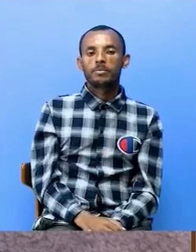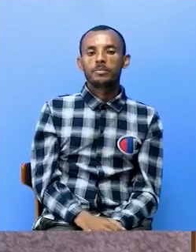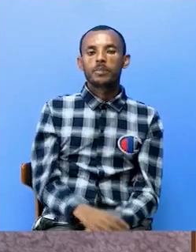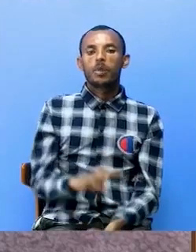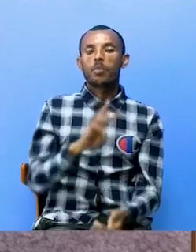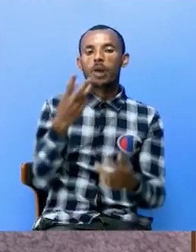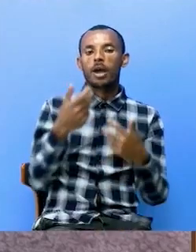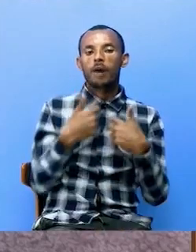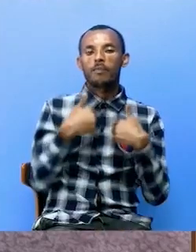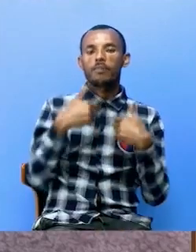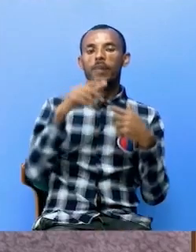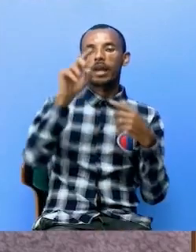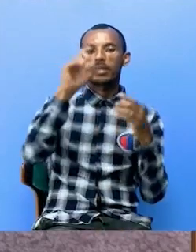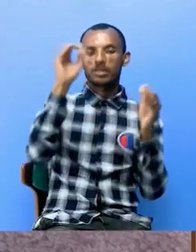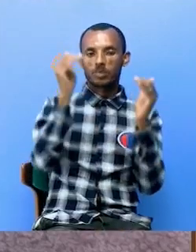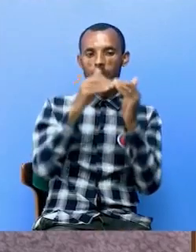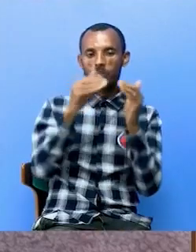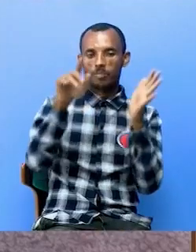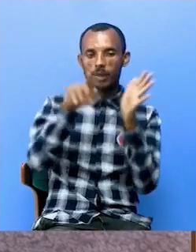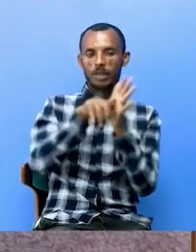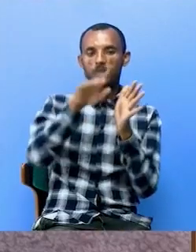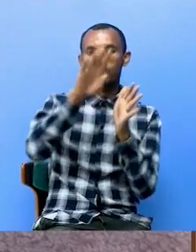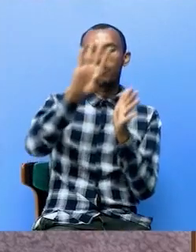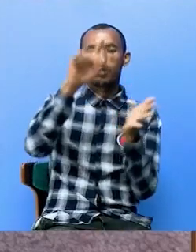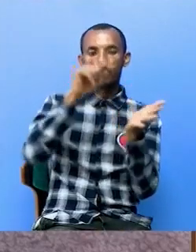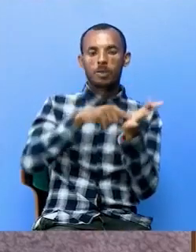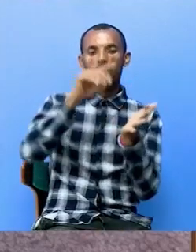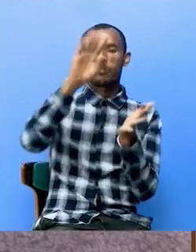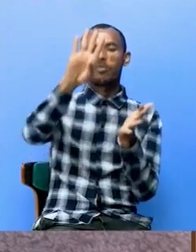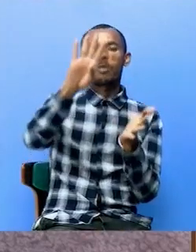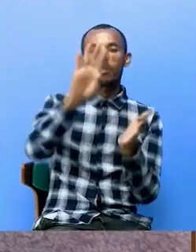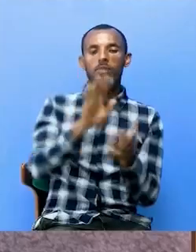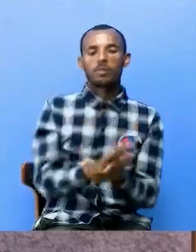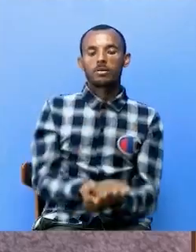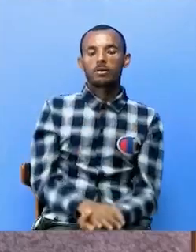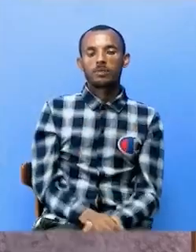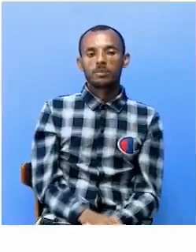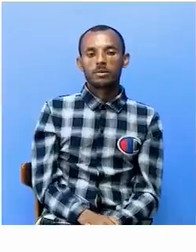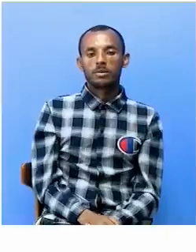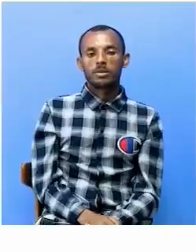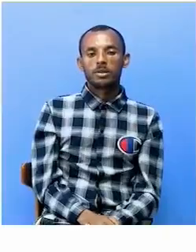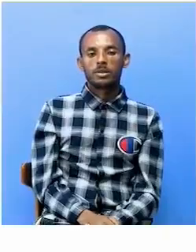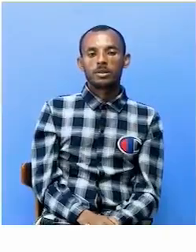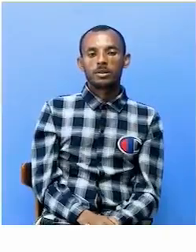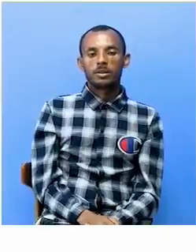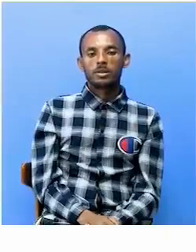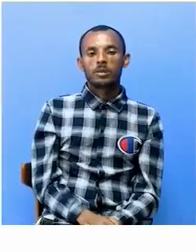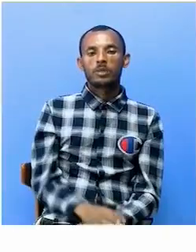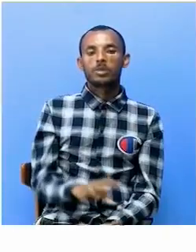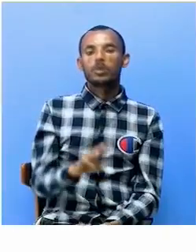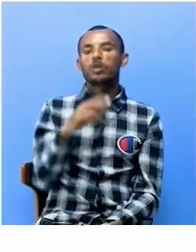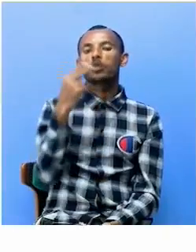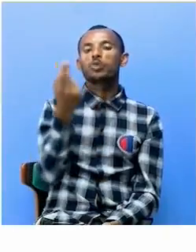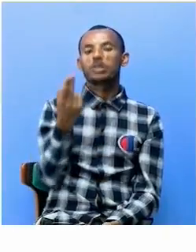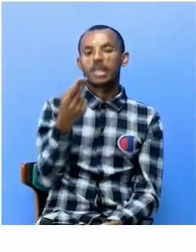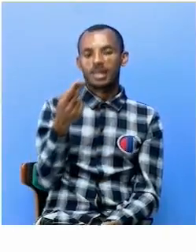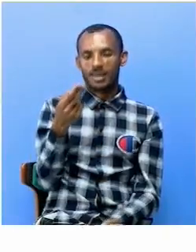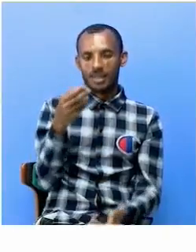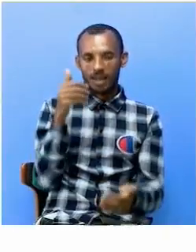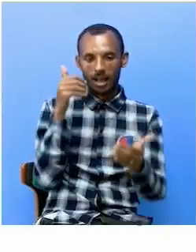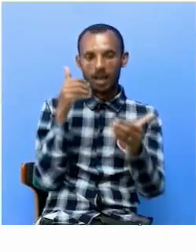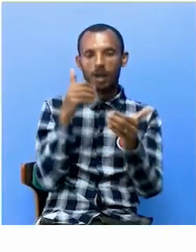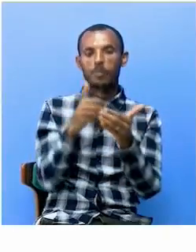we have x is equals to minus 4.4. So using rounding